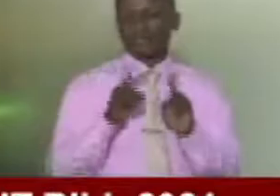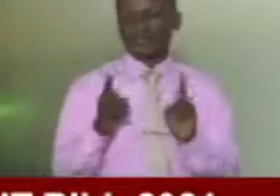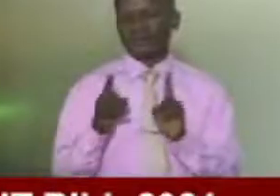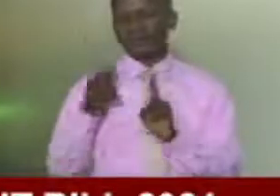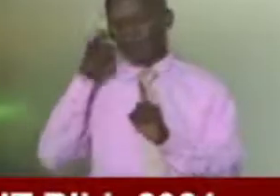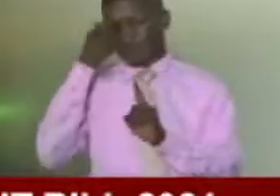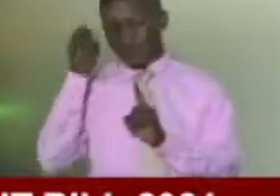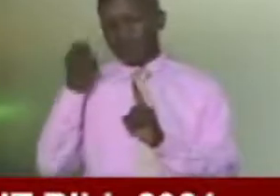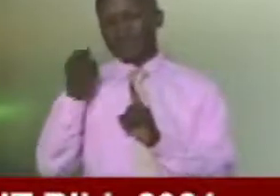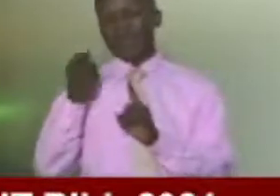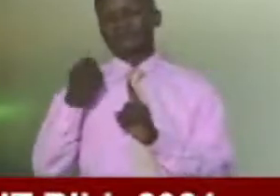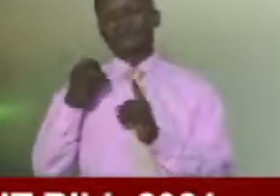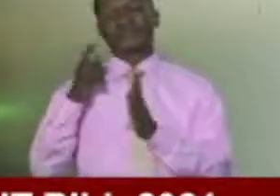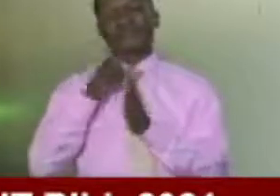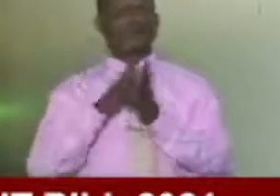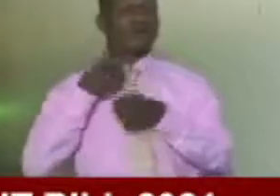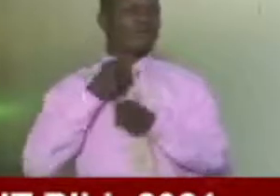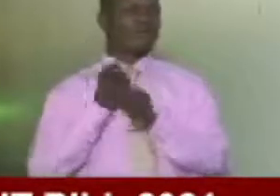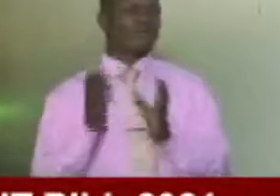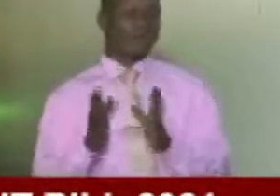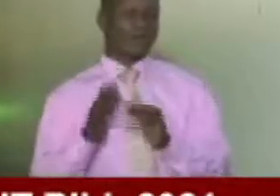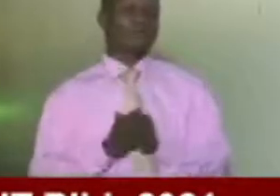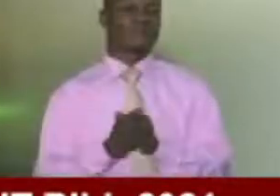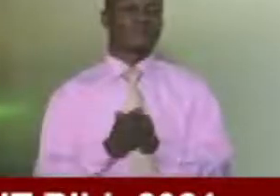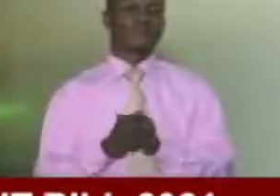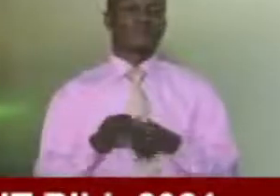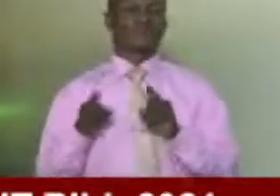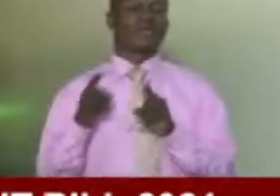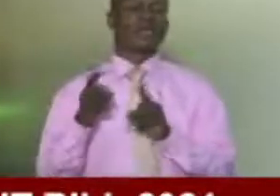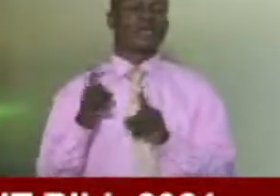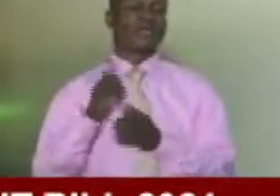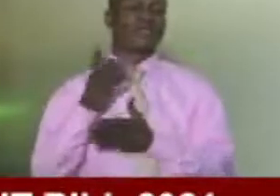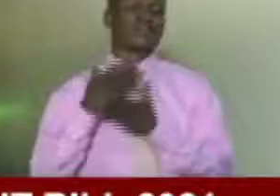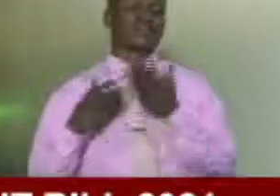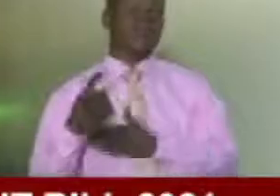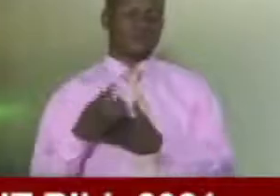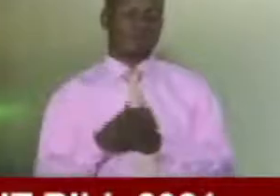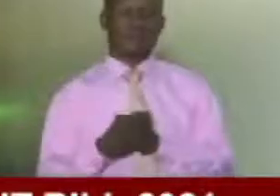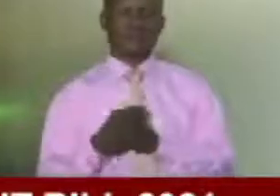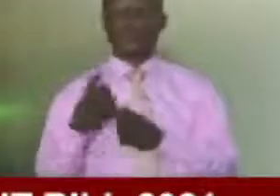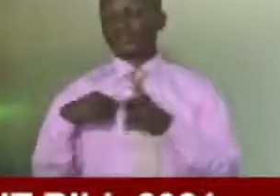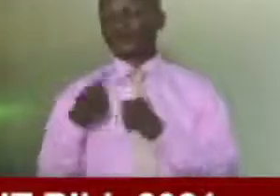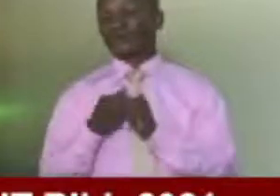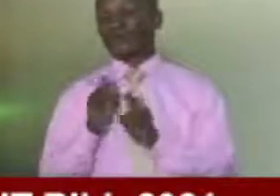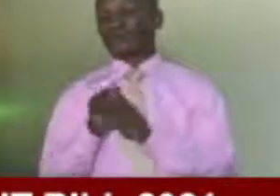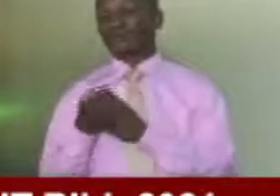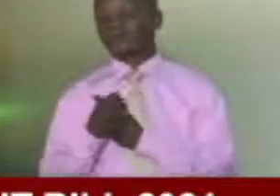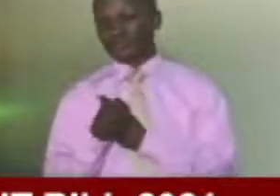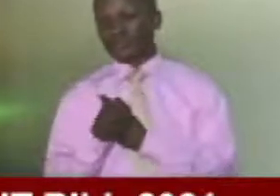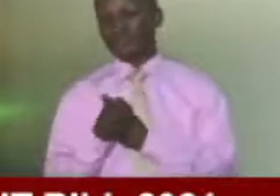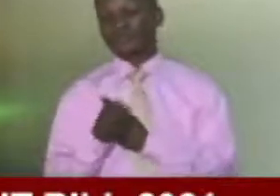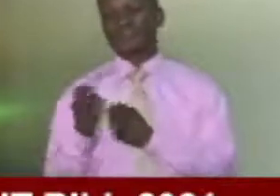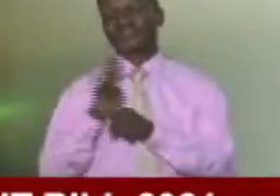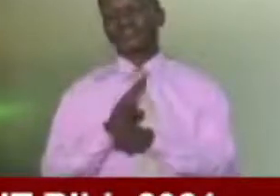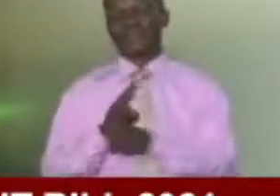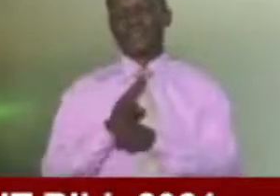some of the lawmakers were somewhat looking at the situation where the governors usually be